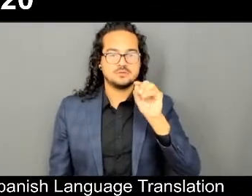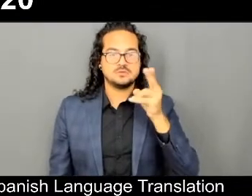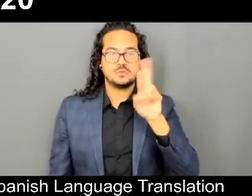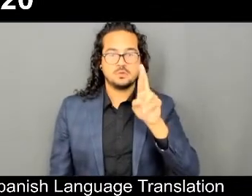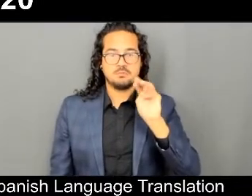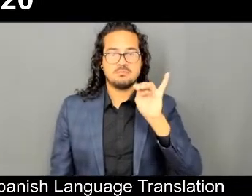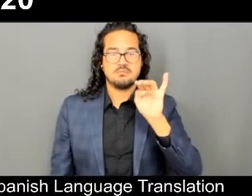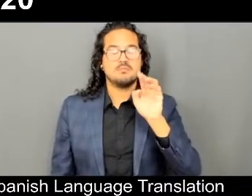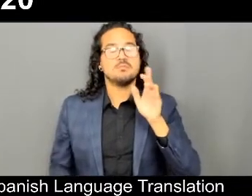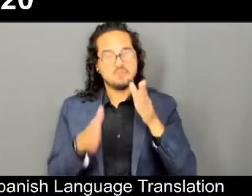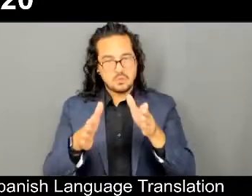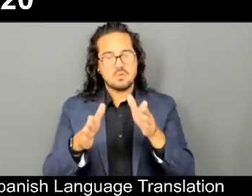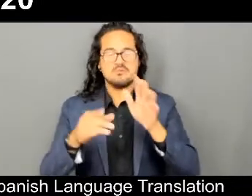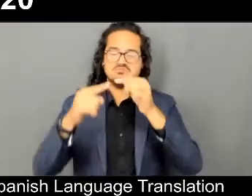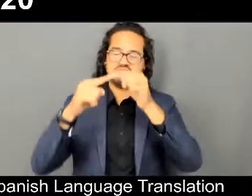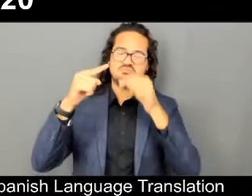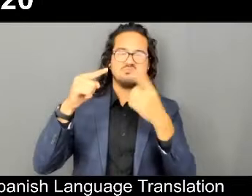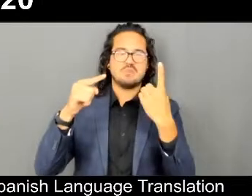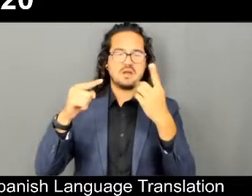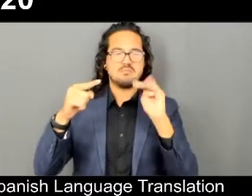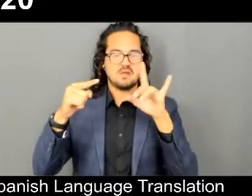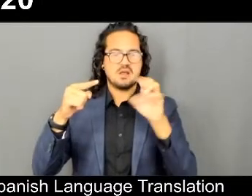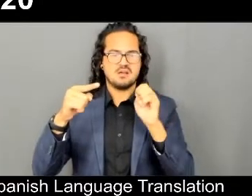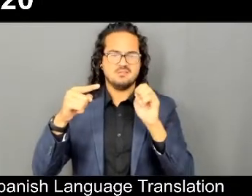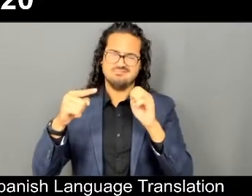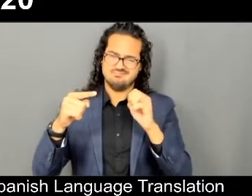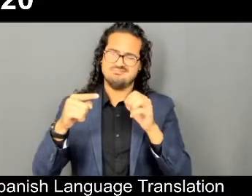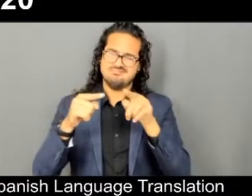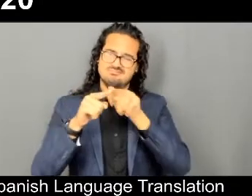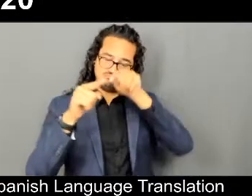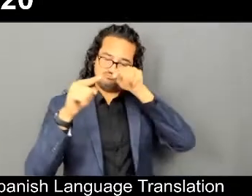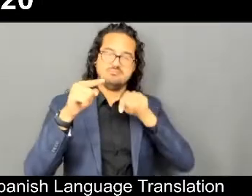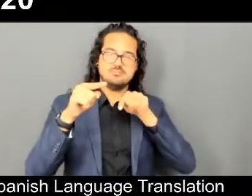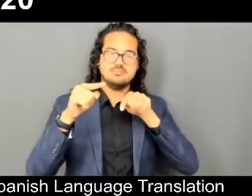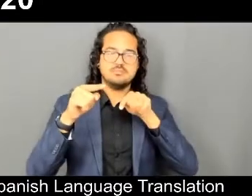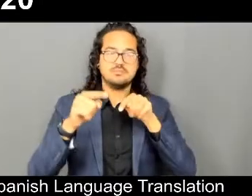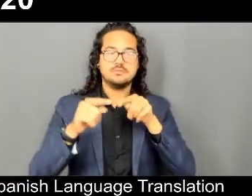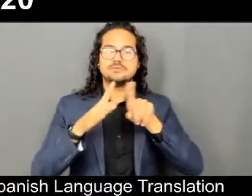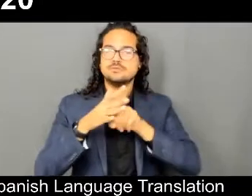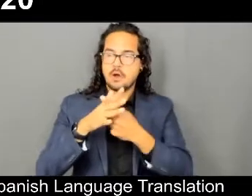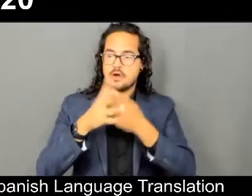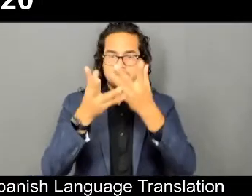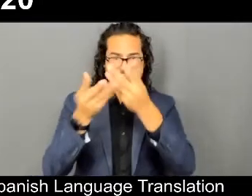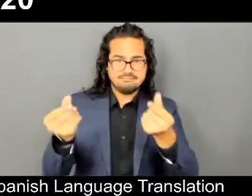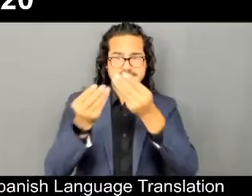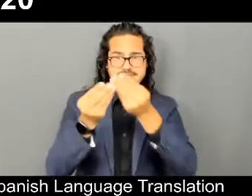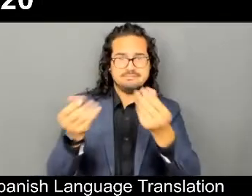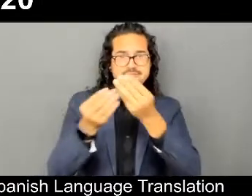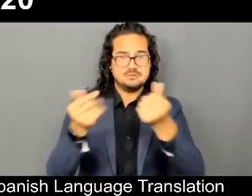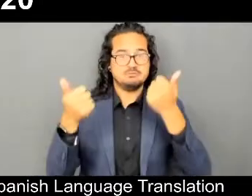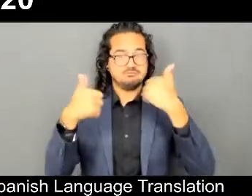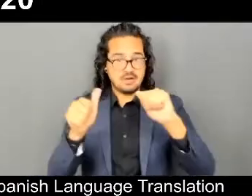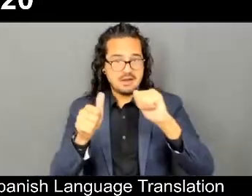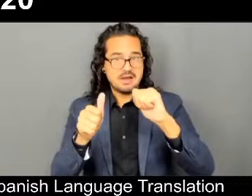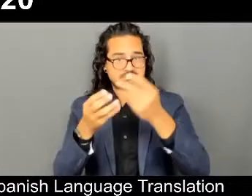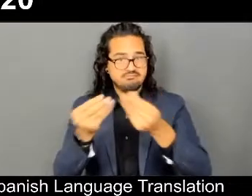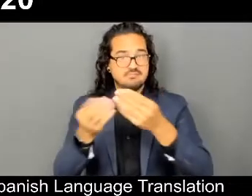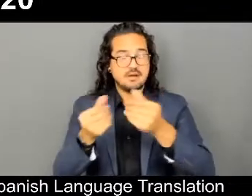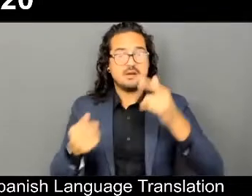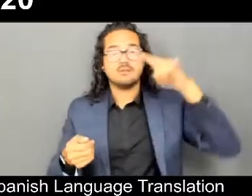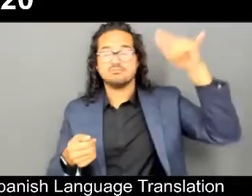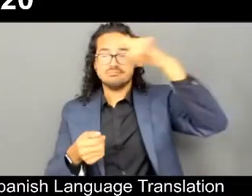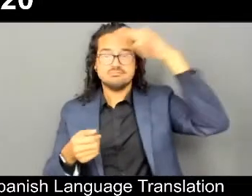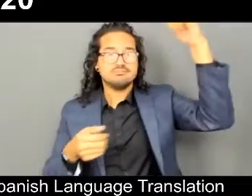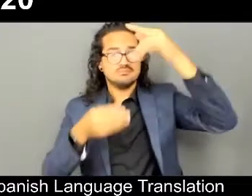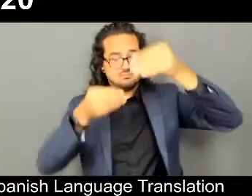work that fire through there with some aviation resources to bring it down. So it's kind of a distance thing when you look at that versus